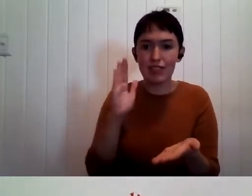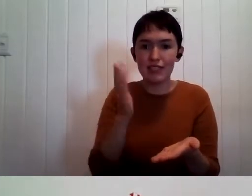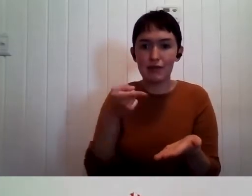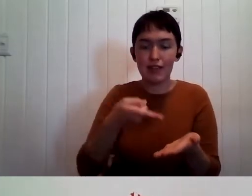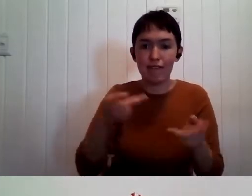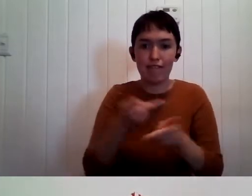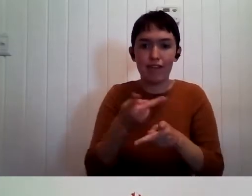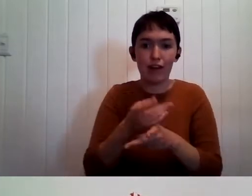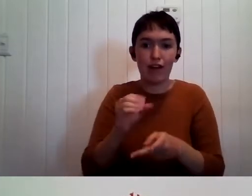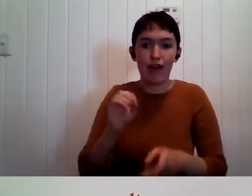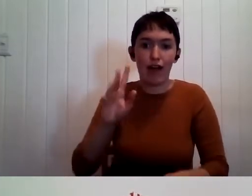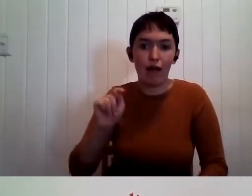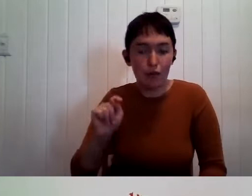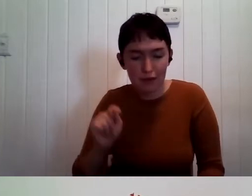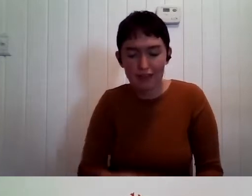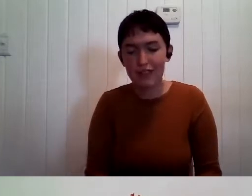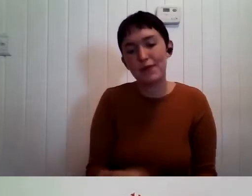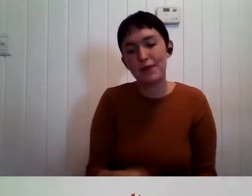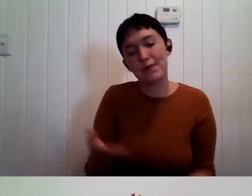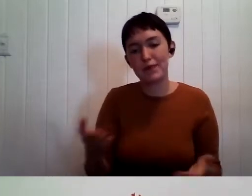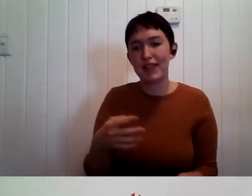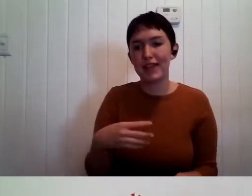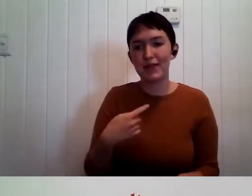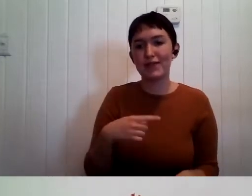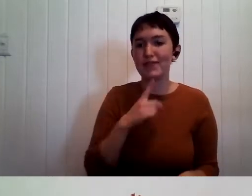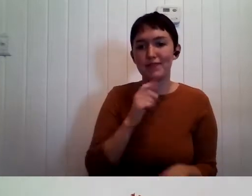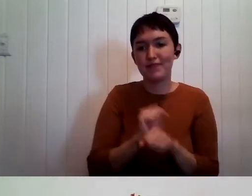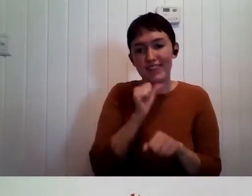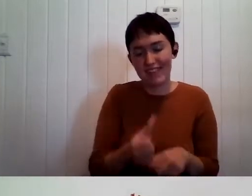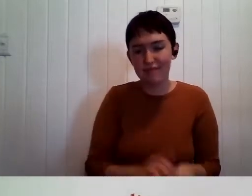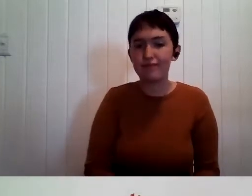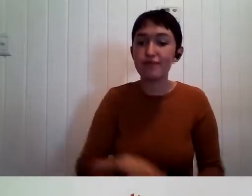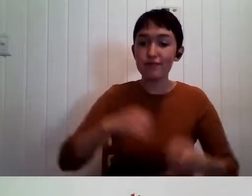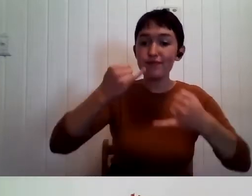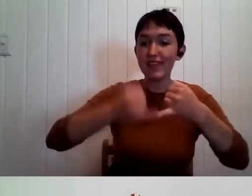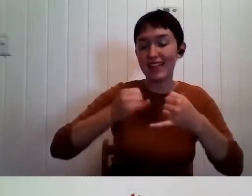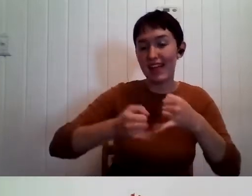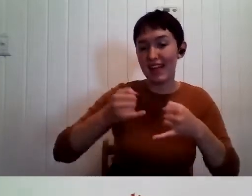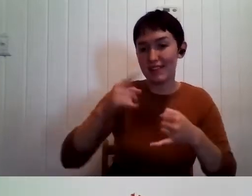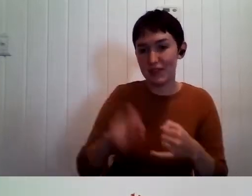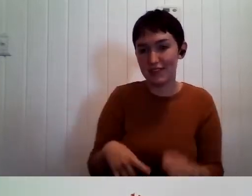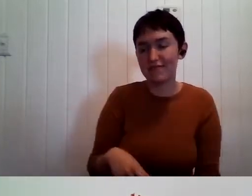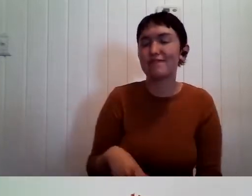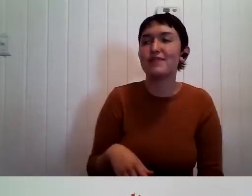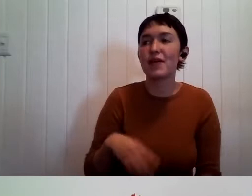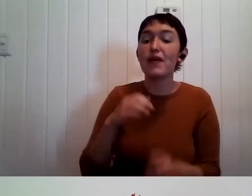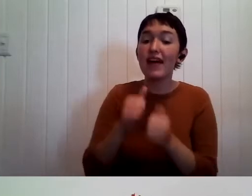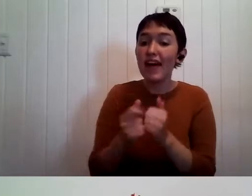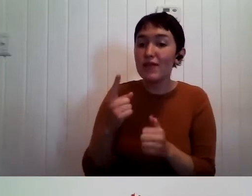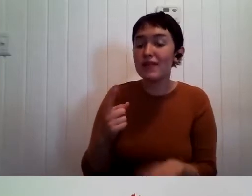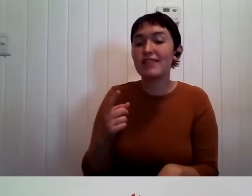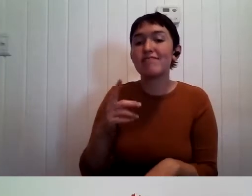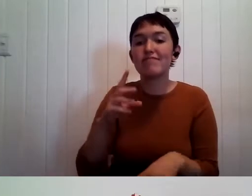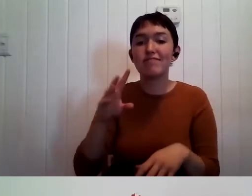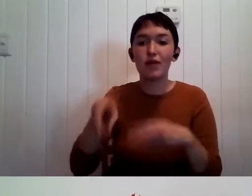the less we know. It's wild. The last question for you two before we wrap up today, you still have everyone's attention in the whole world, and you can tell them